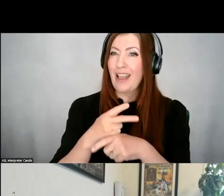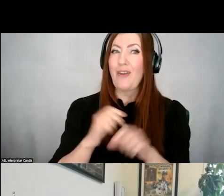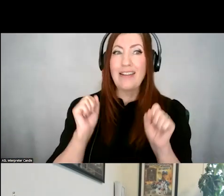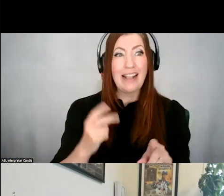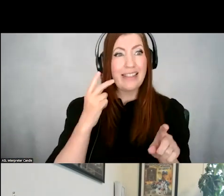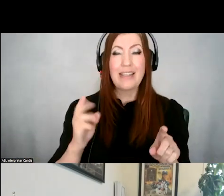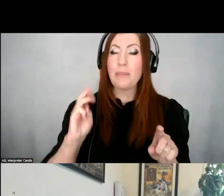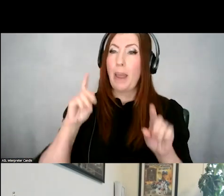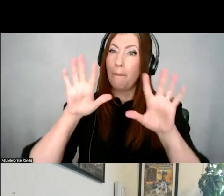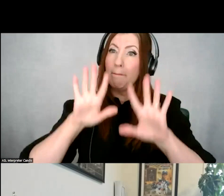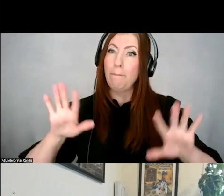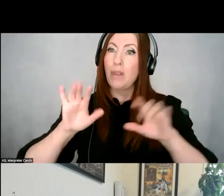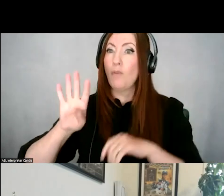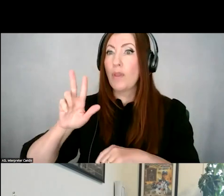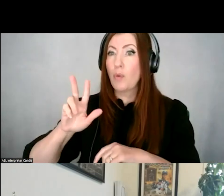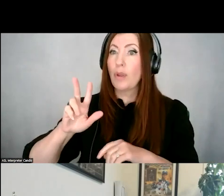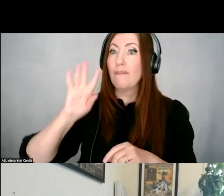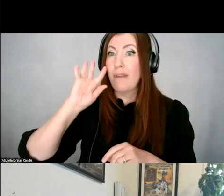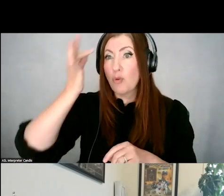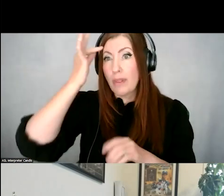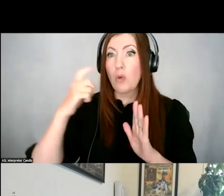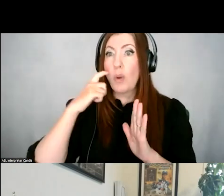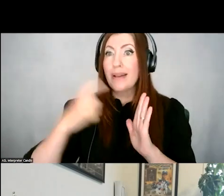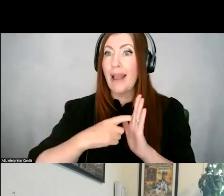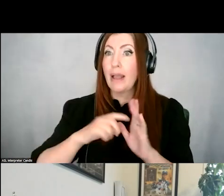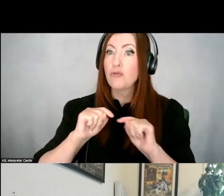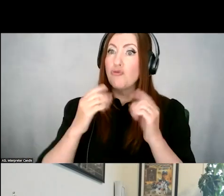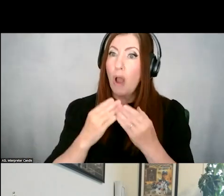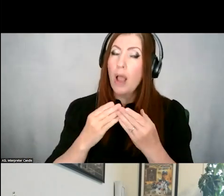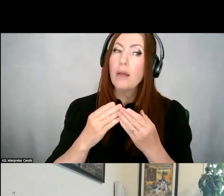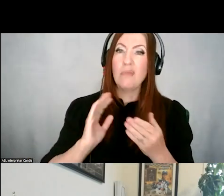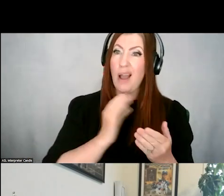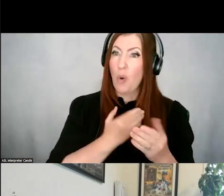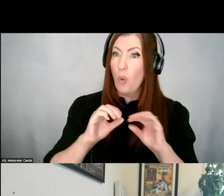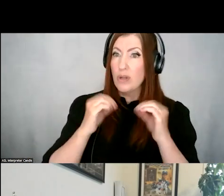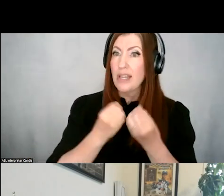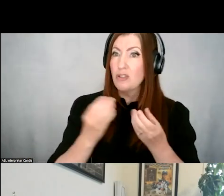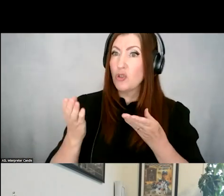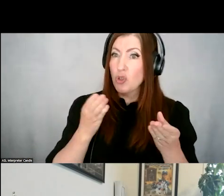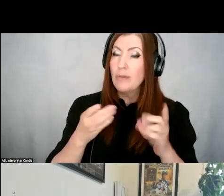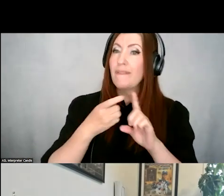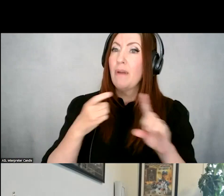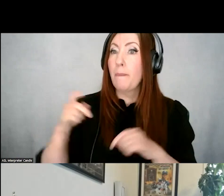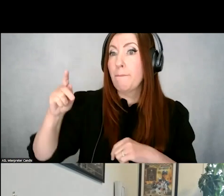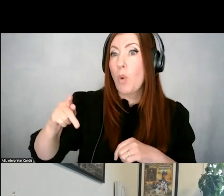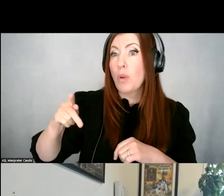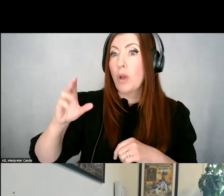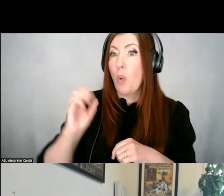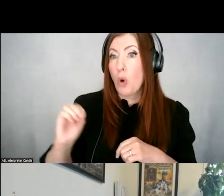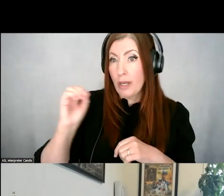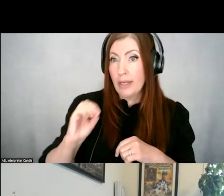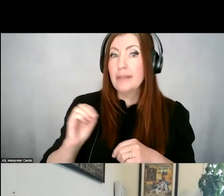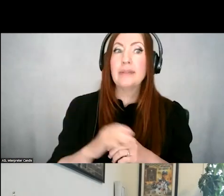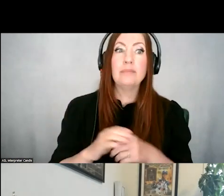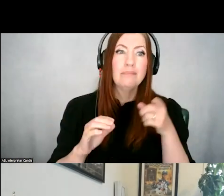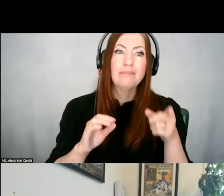the 43 federally recognized tribes that our organization serves. We are based out of Portland, Oregon. So there's